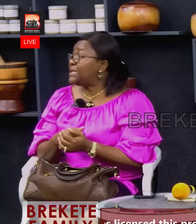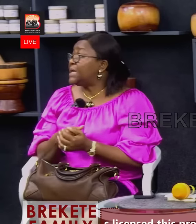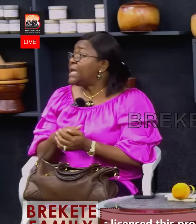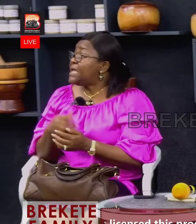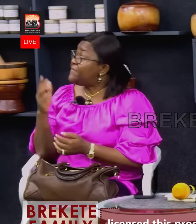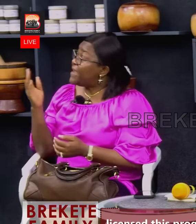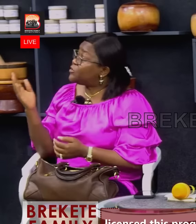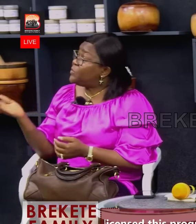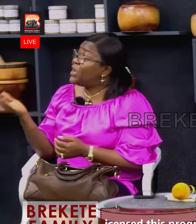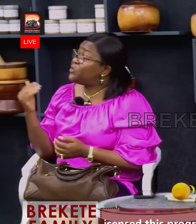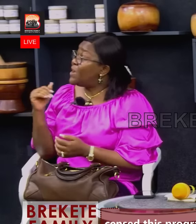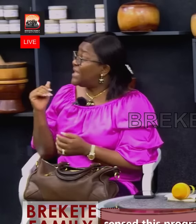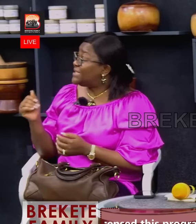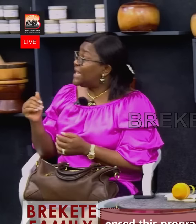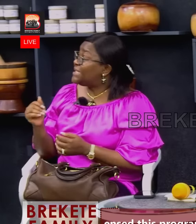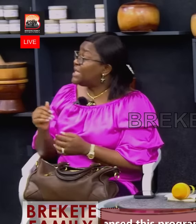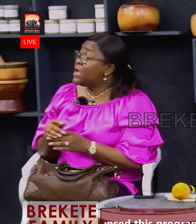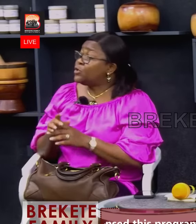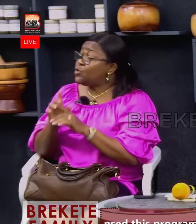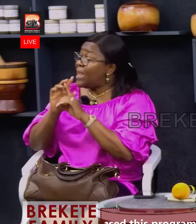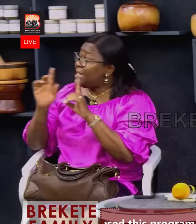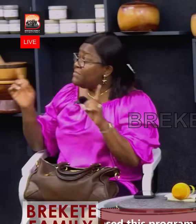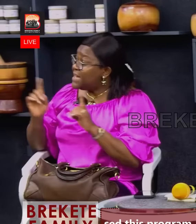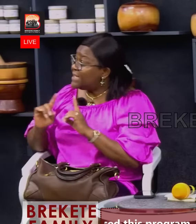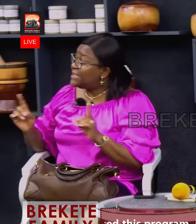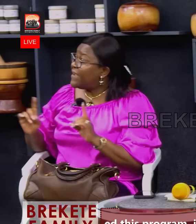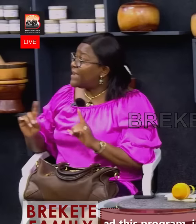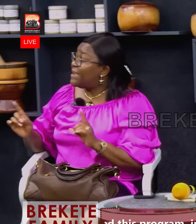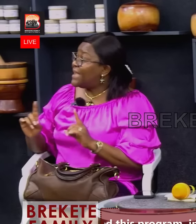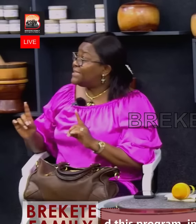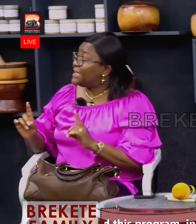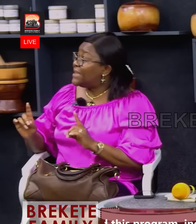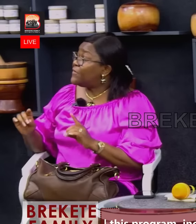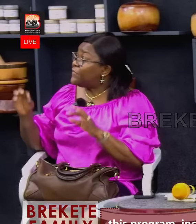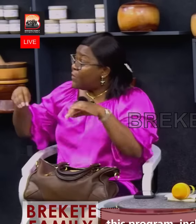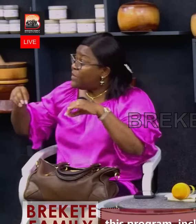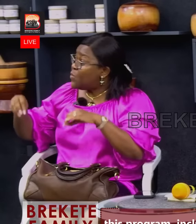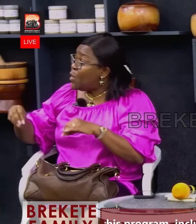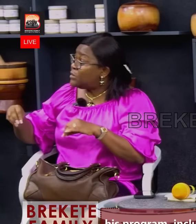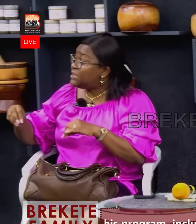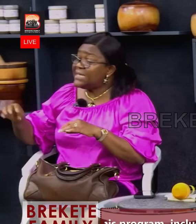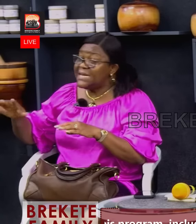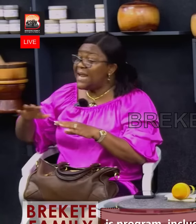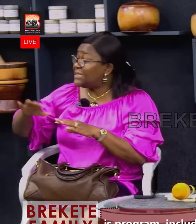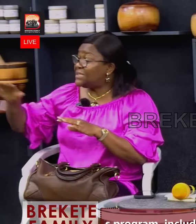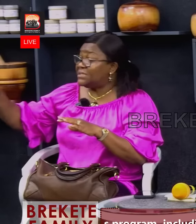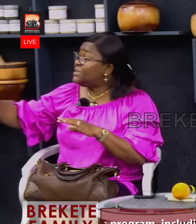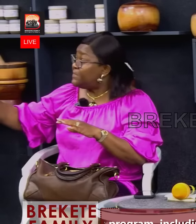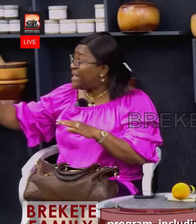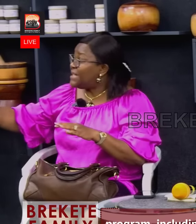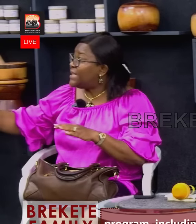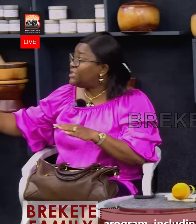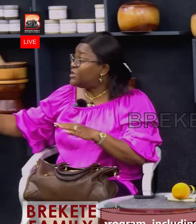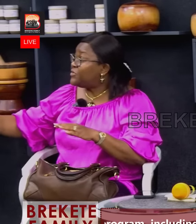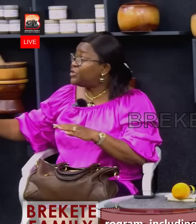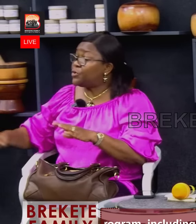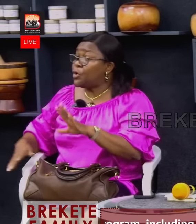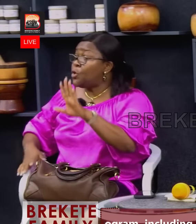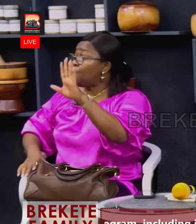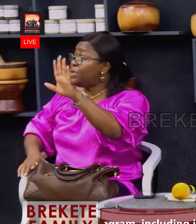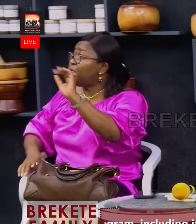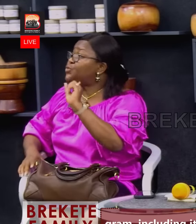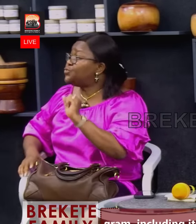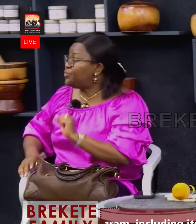also important in fact wh has said to eliminate cervical cancer from the world in the next by the Next